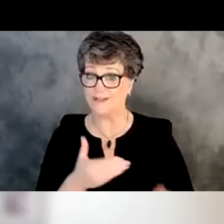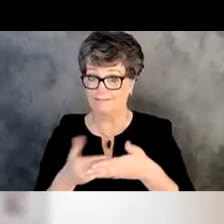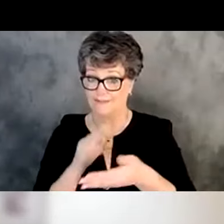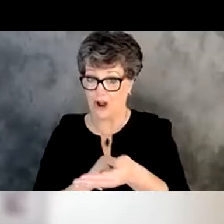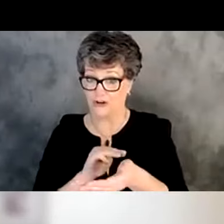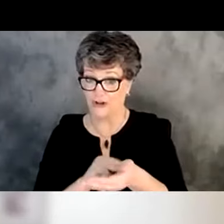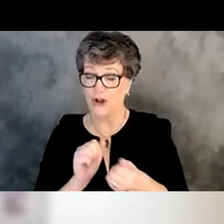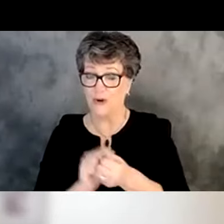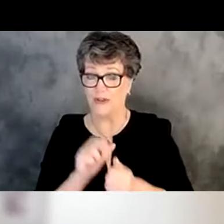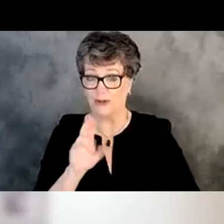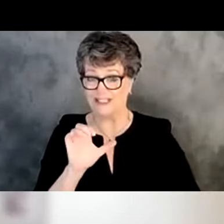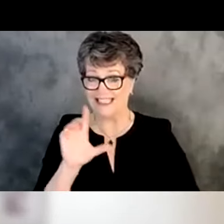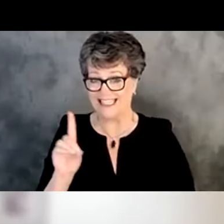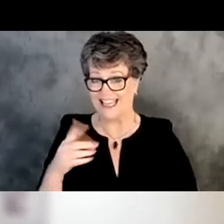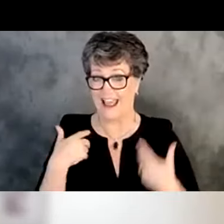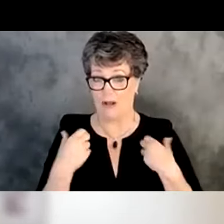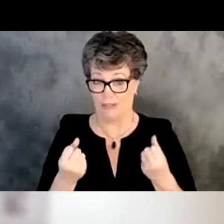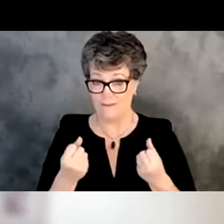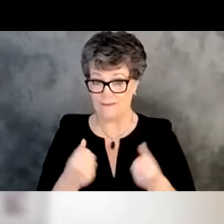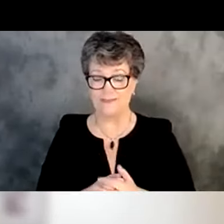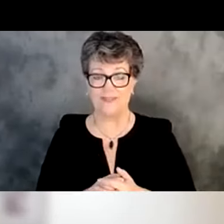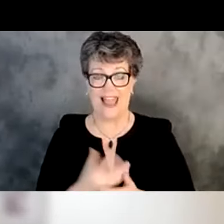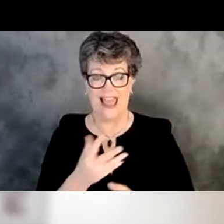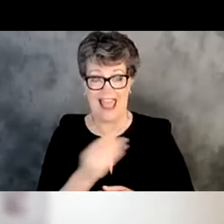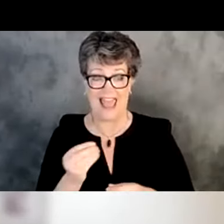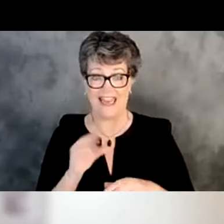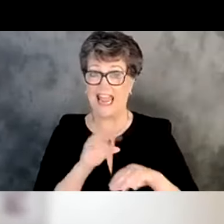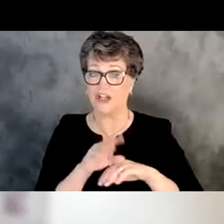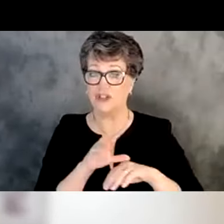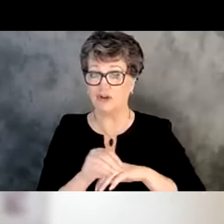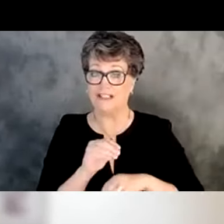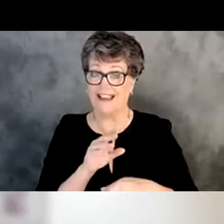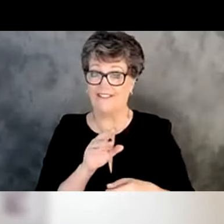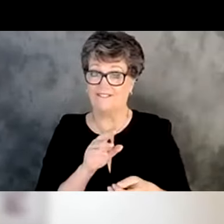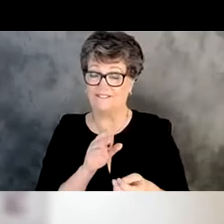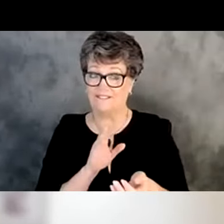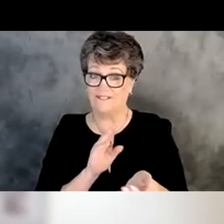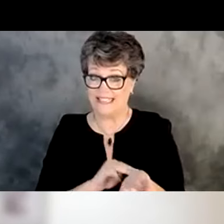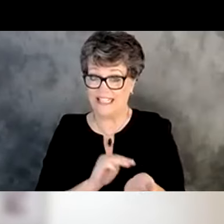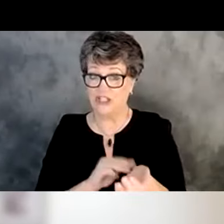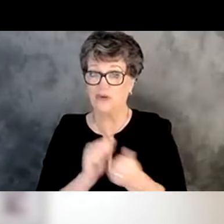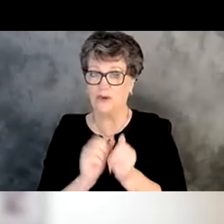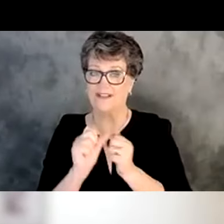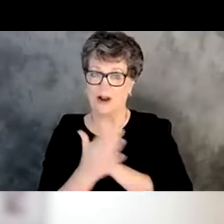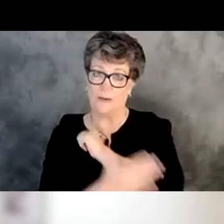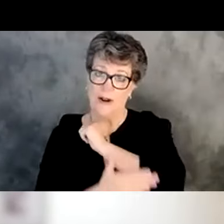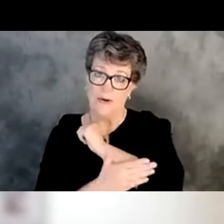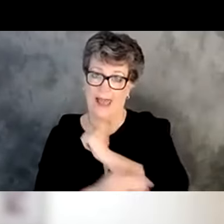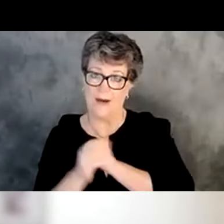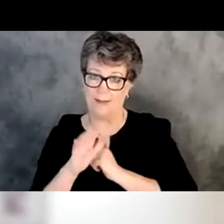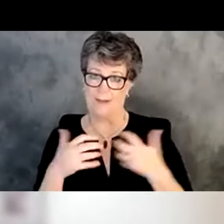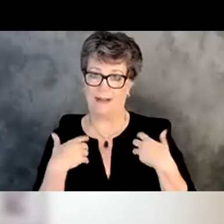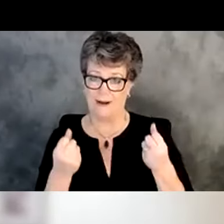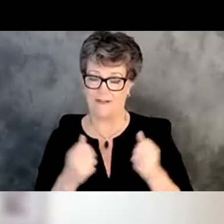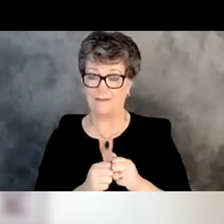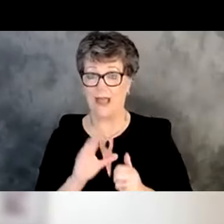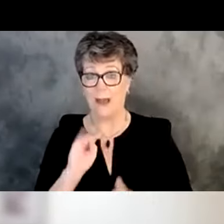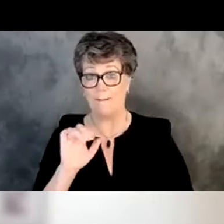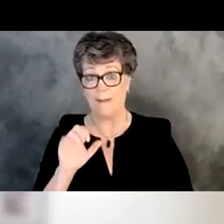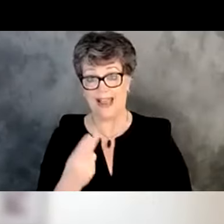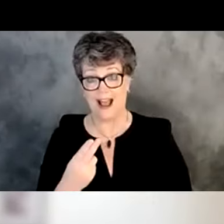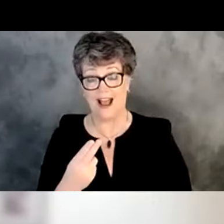with UCD Health and a consulting physician with Sacramento County Public Health. Micah's